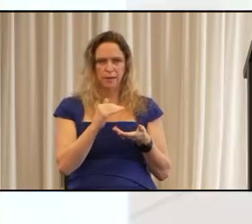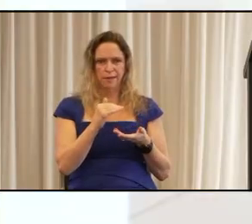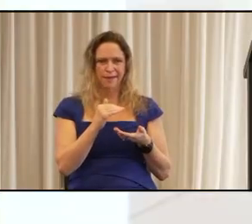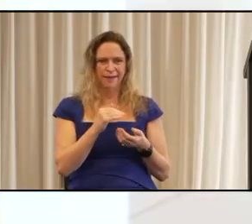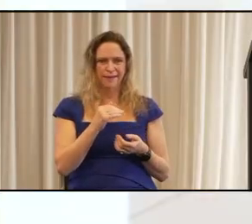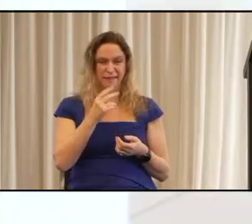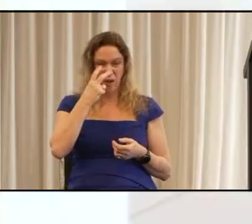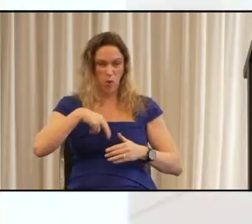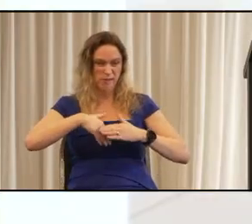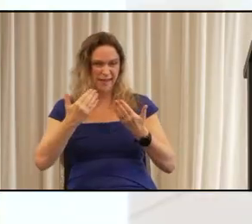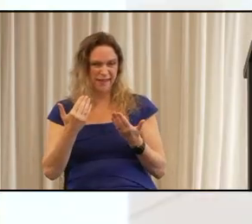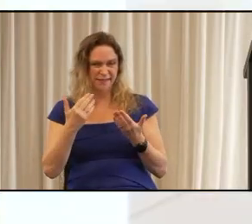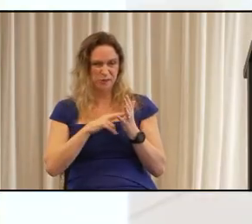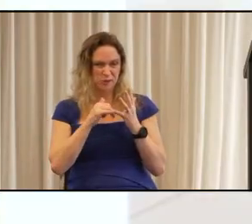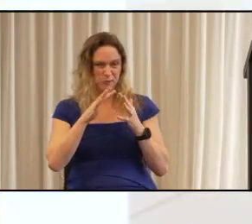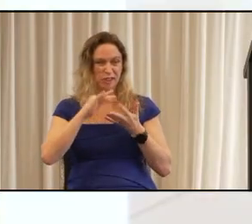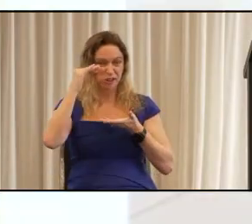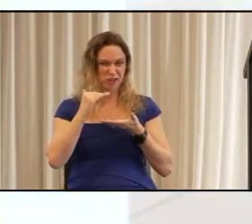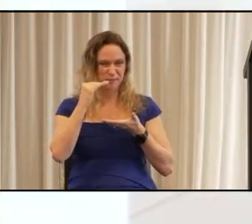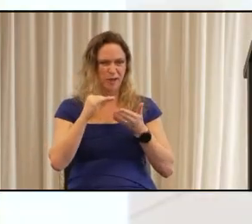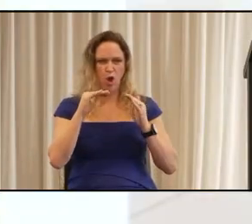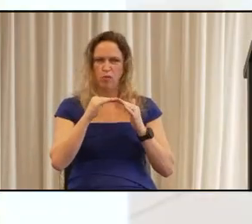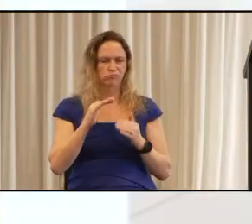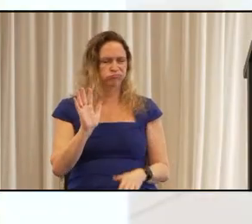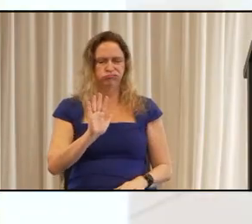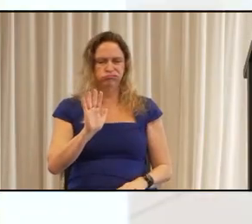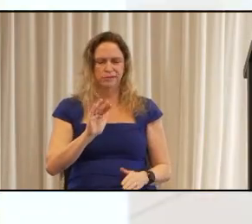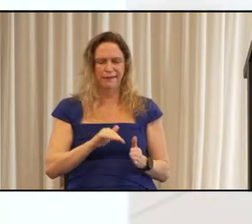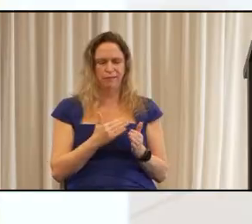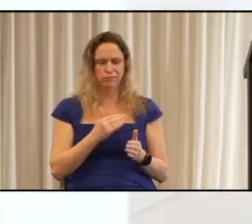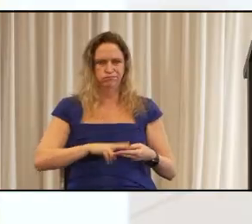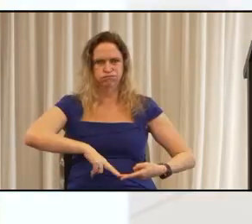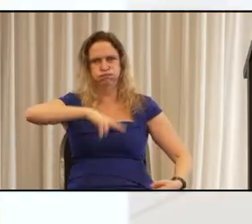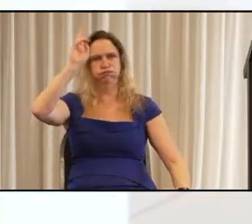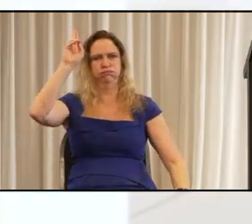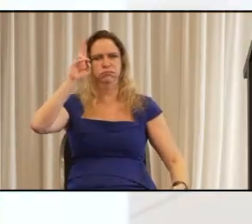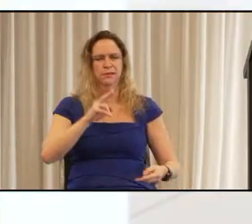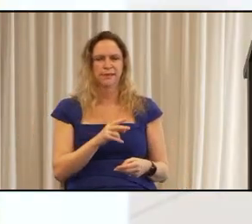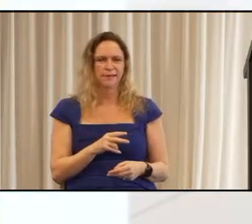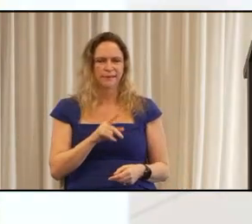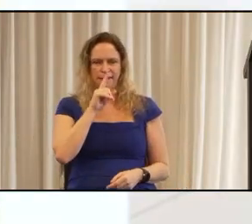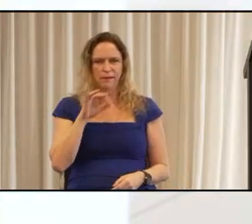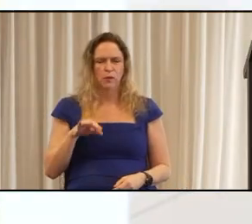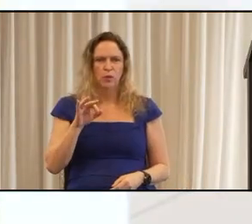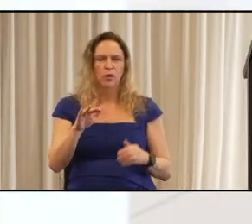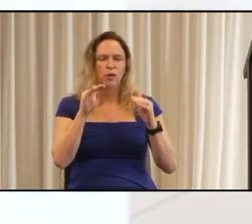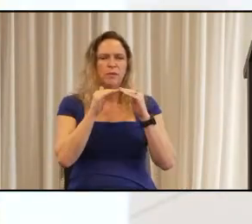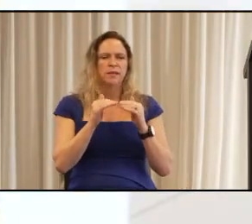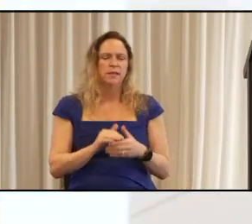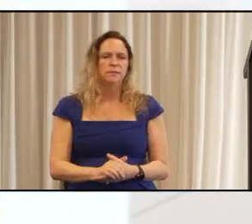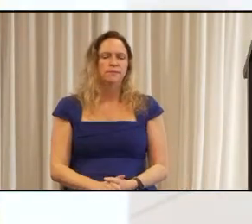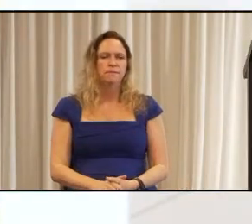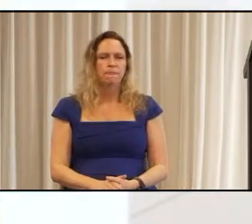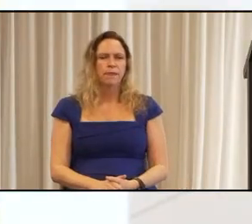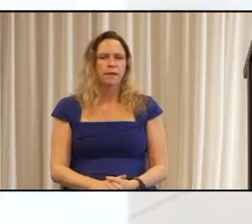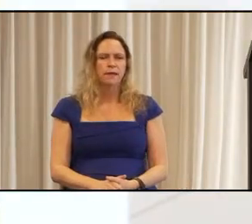in rural New South Wales was cheap, but now it's not. But it was then. And so we found a house